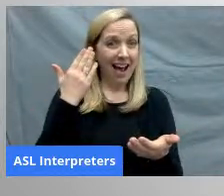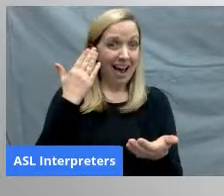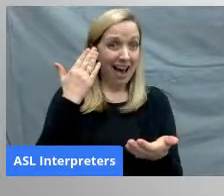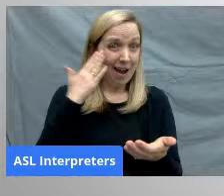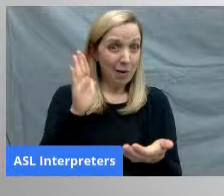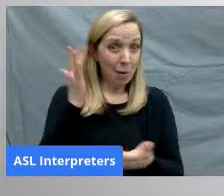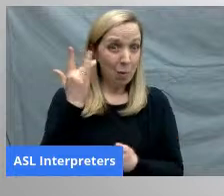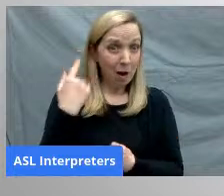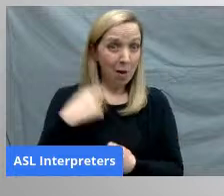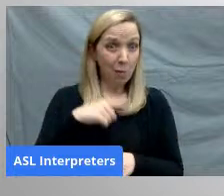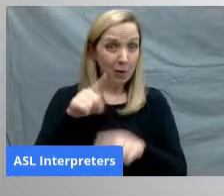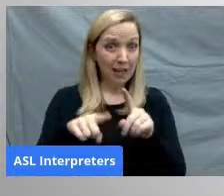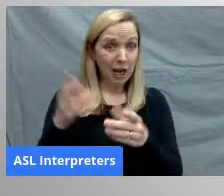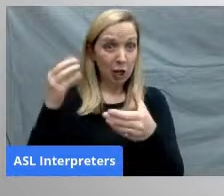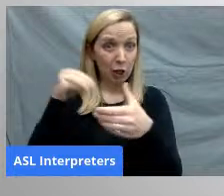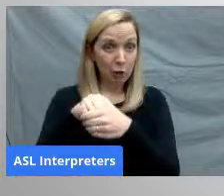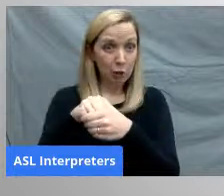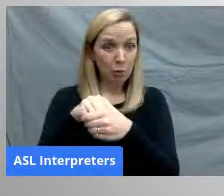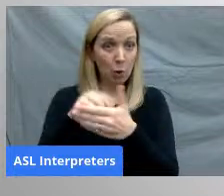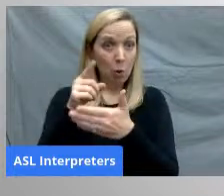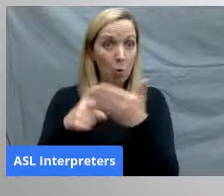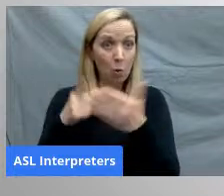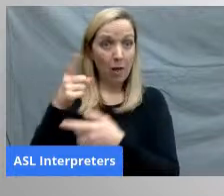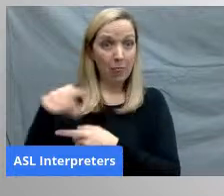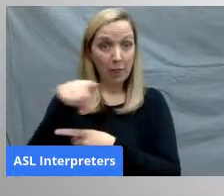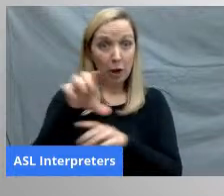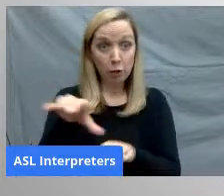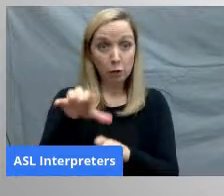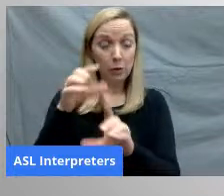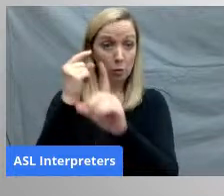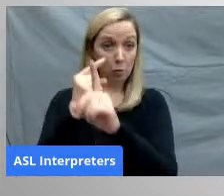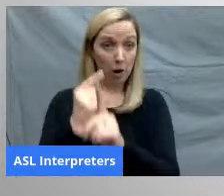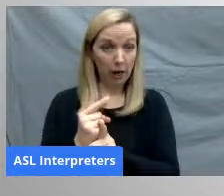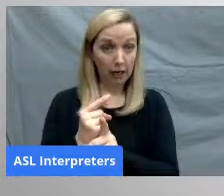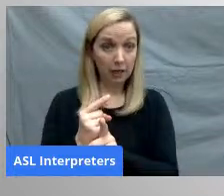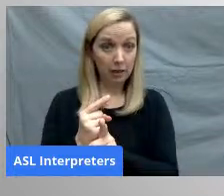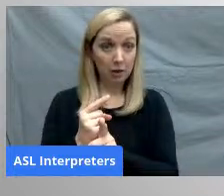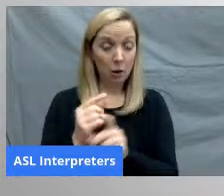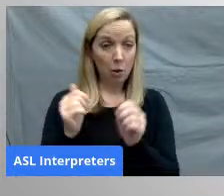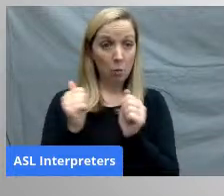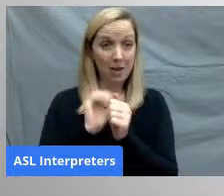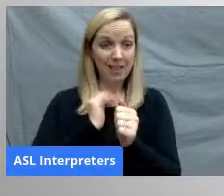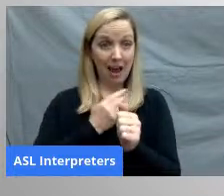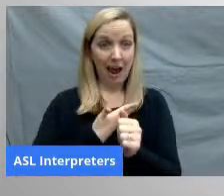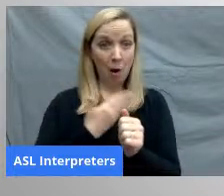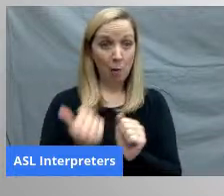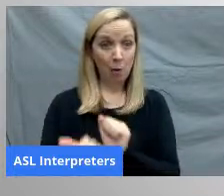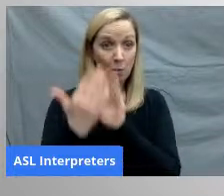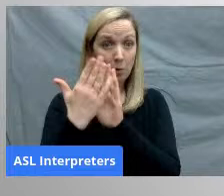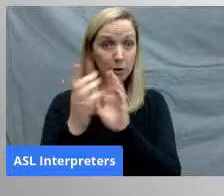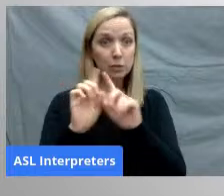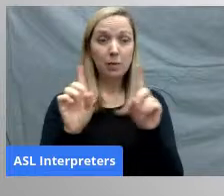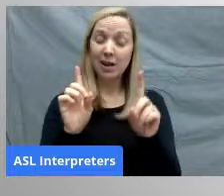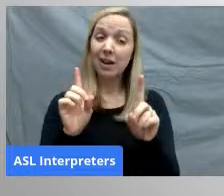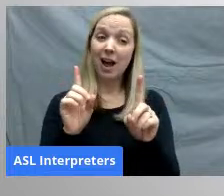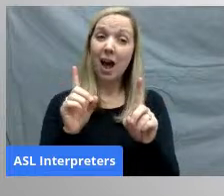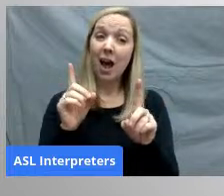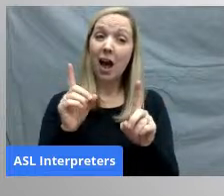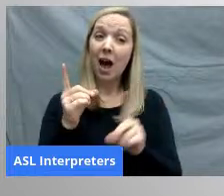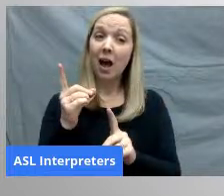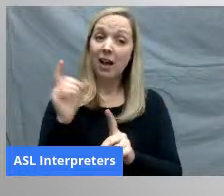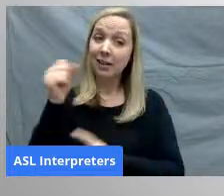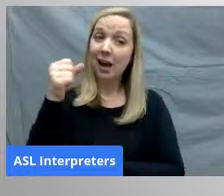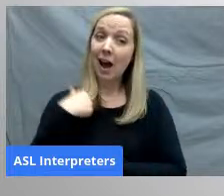if that helps some. They obviously have some things that they're doing, but just in different roles, I see a lot of problems